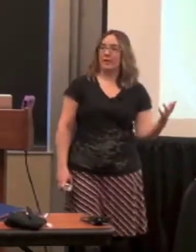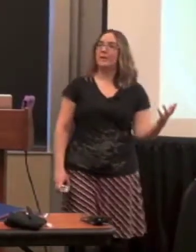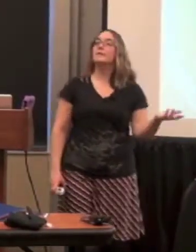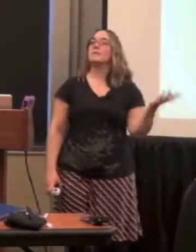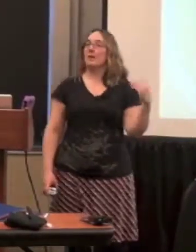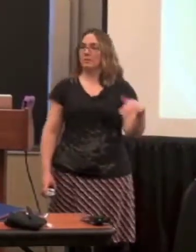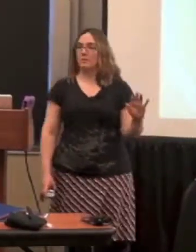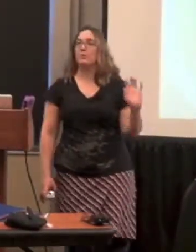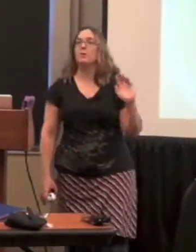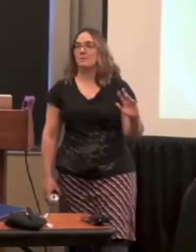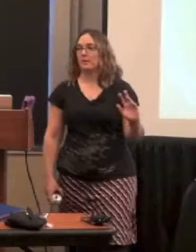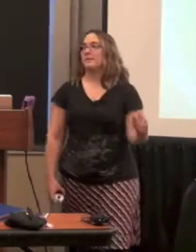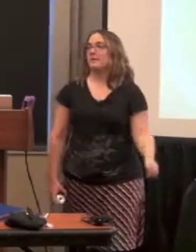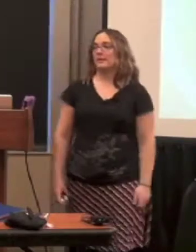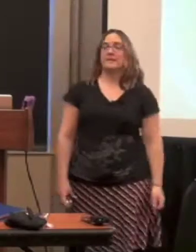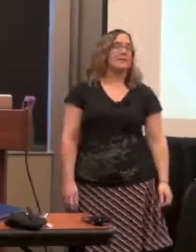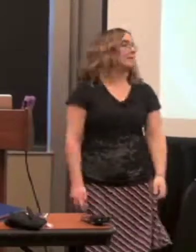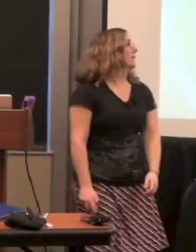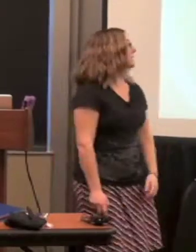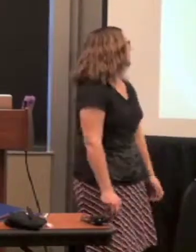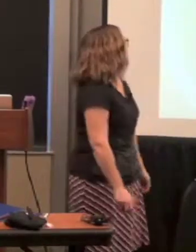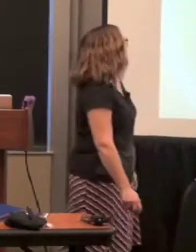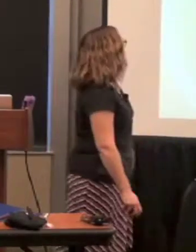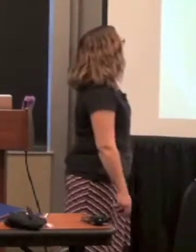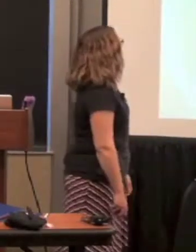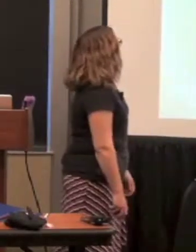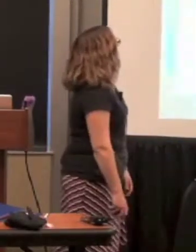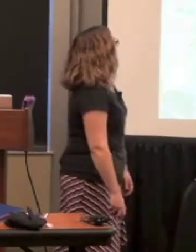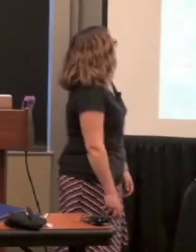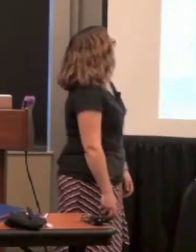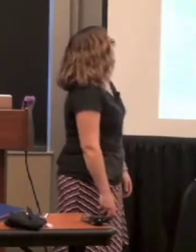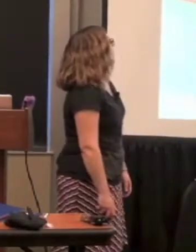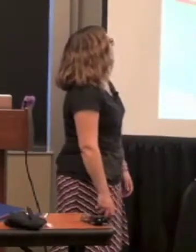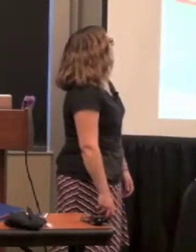the front end. Maybe we'll be able to see less and less of that.